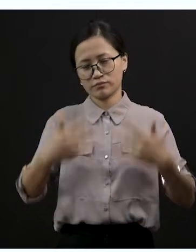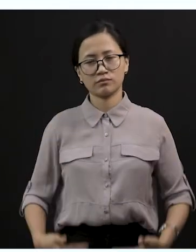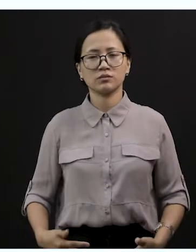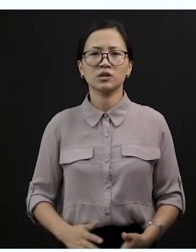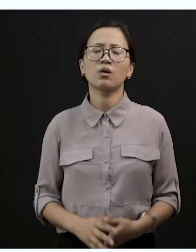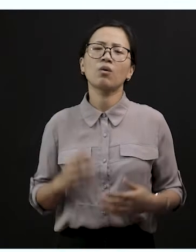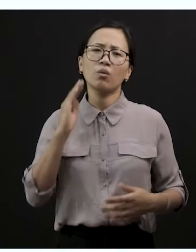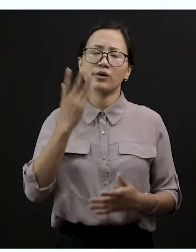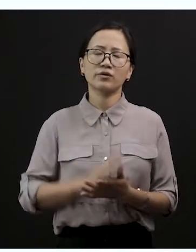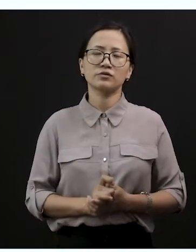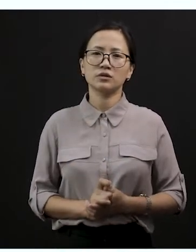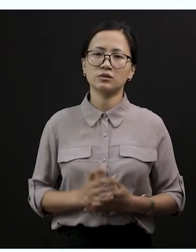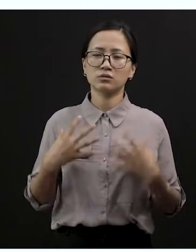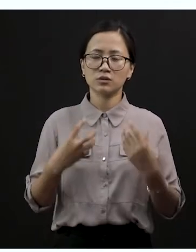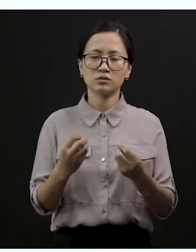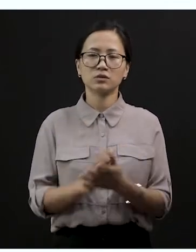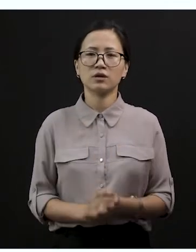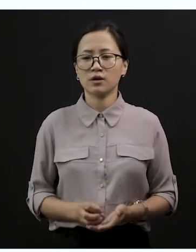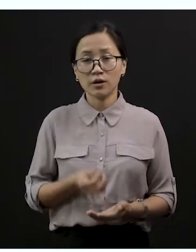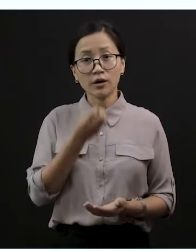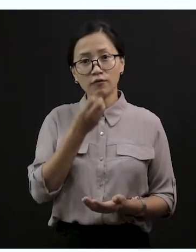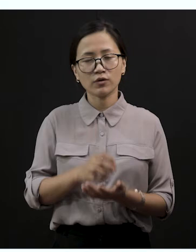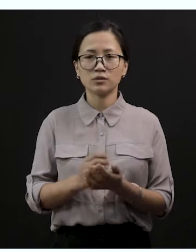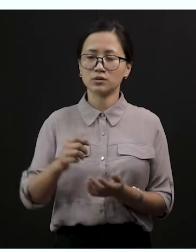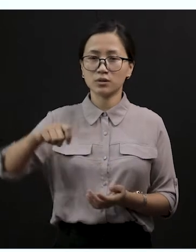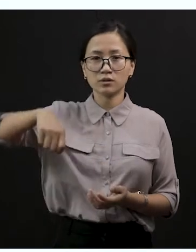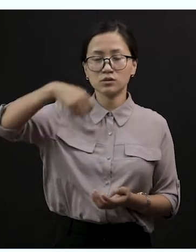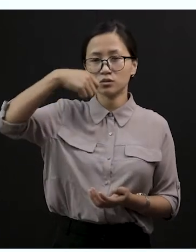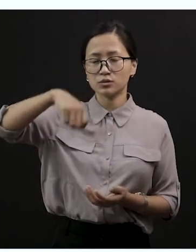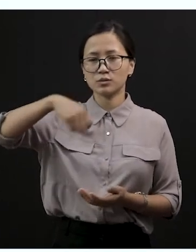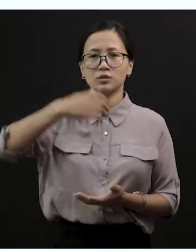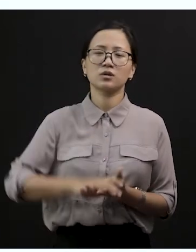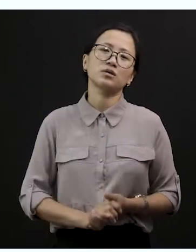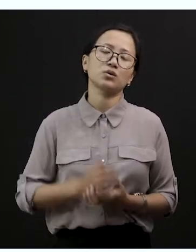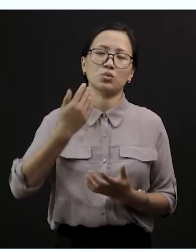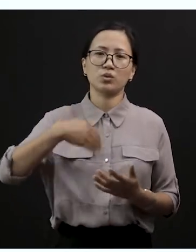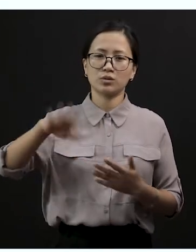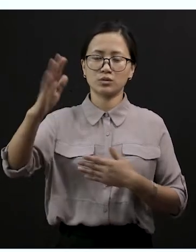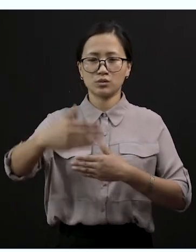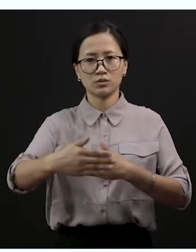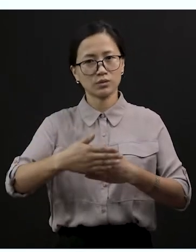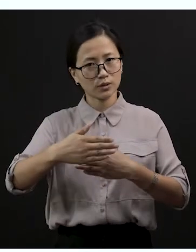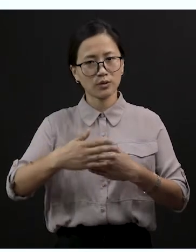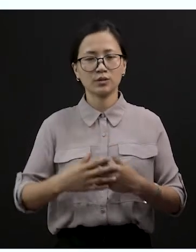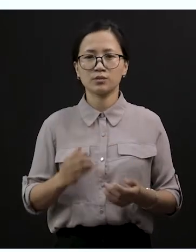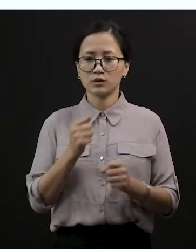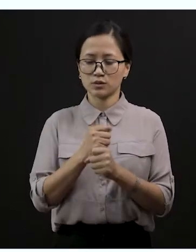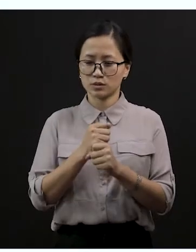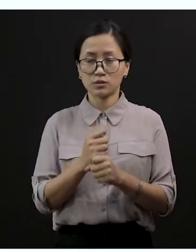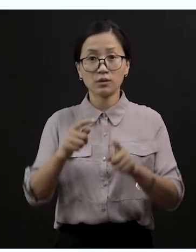wanted to have a soup, he will just go to the neighbor's garden and whisper to the tomato plant and take